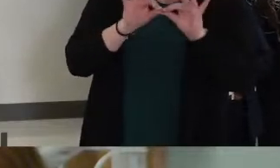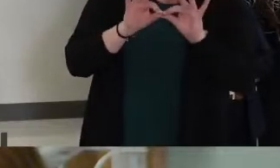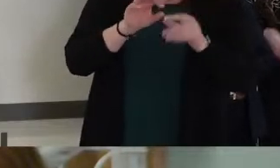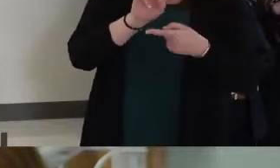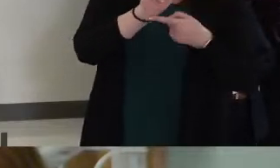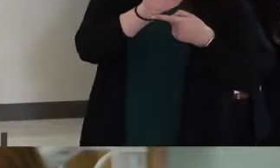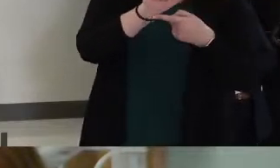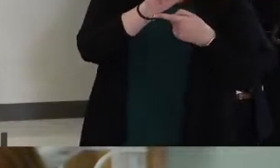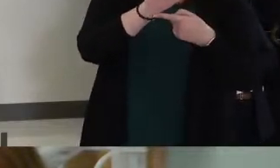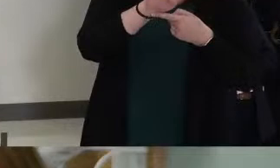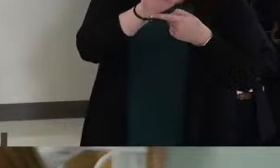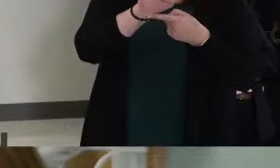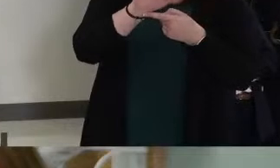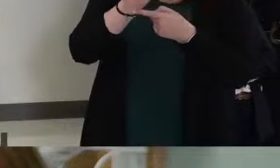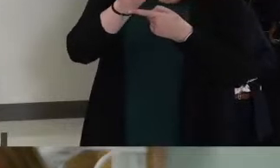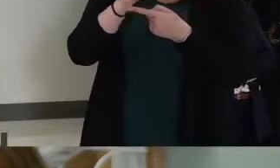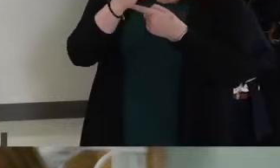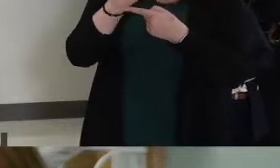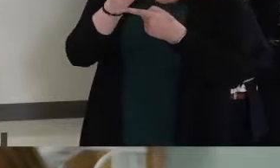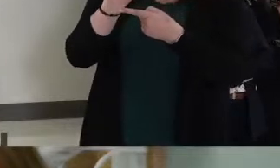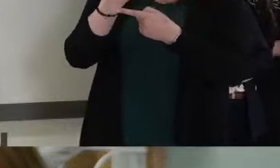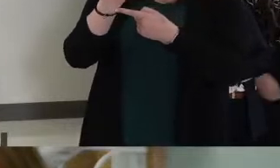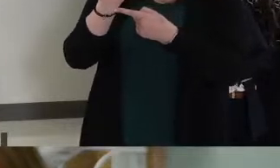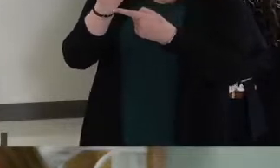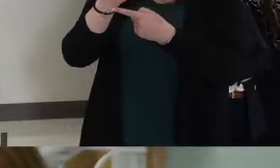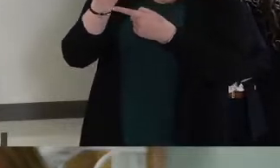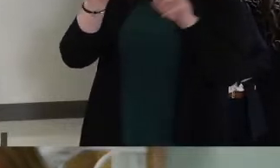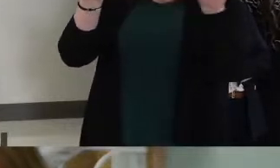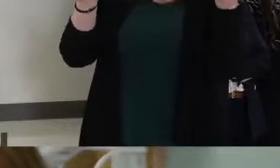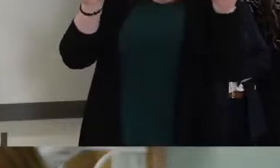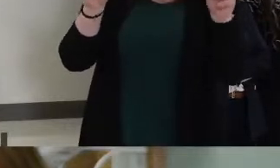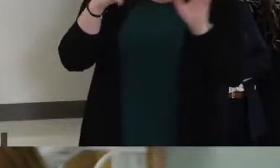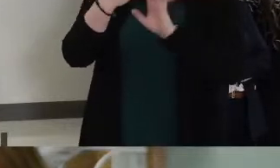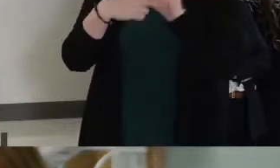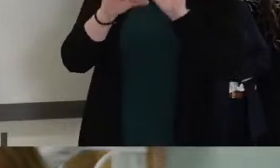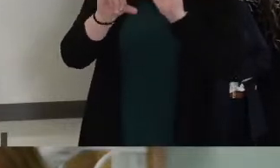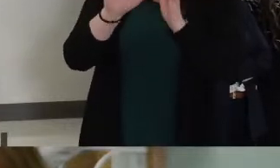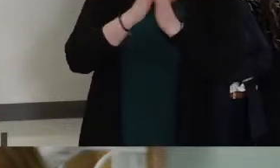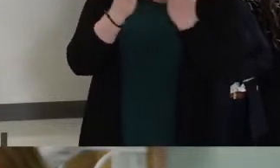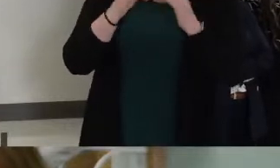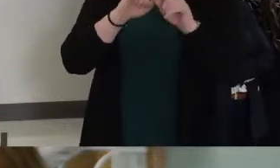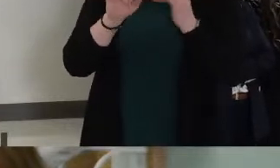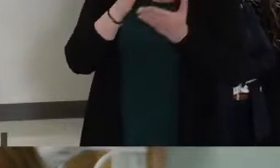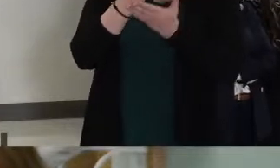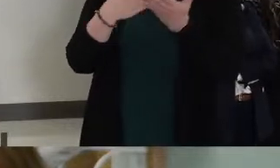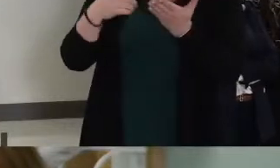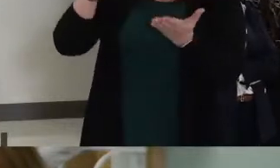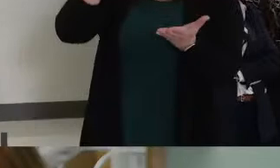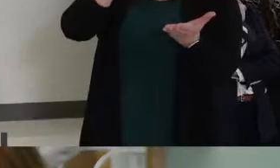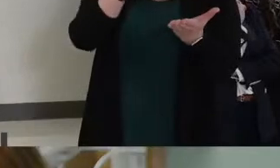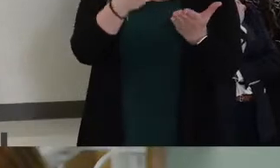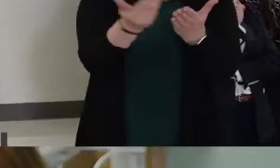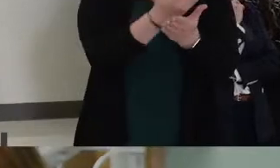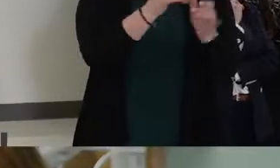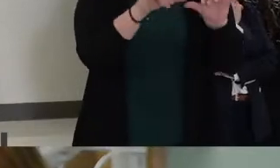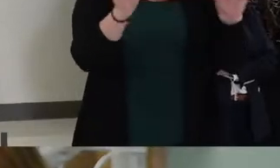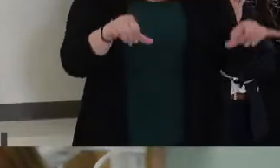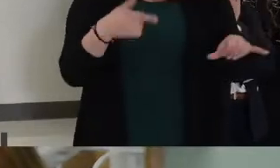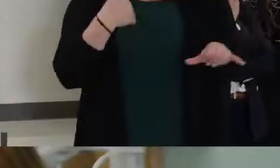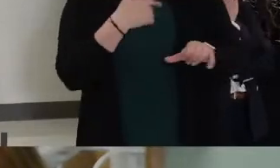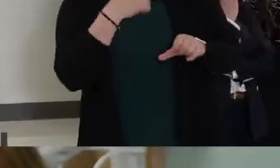this sphere? So I think a piece of this is going to be, are we going to create the